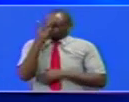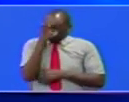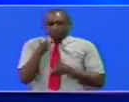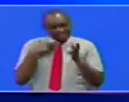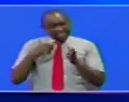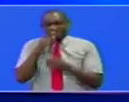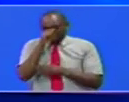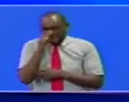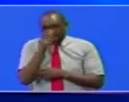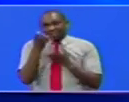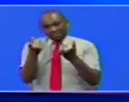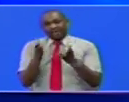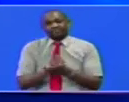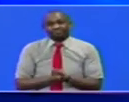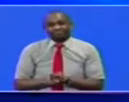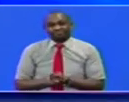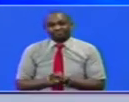in Tharaka Nithi.